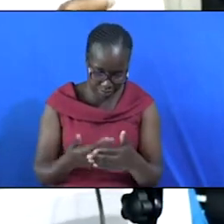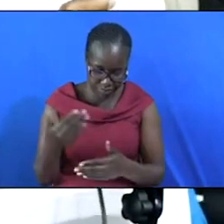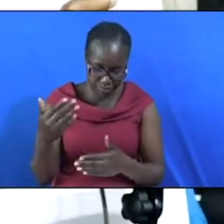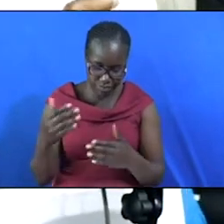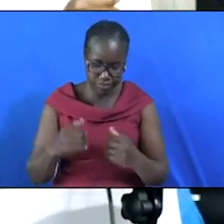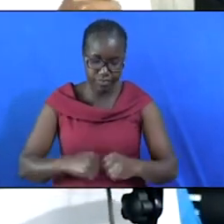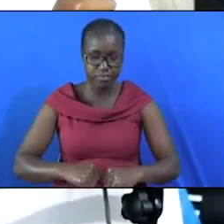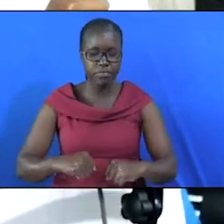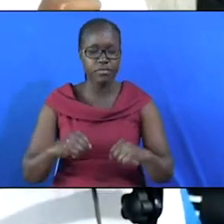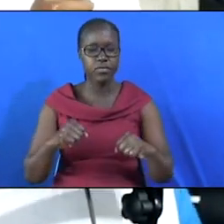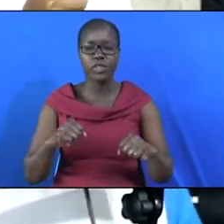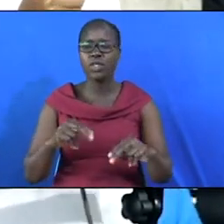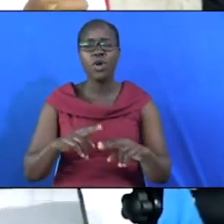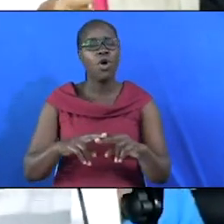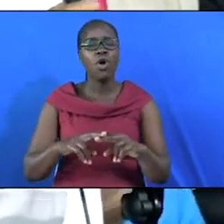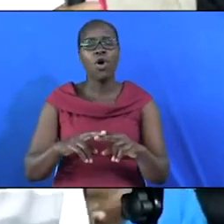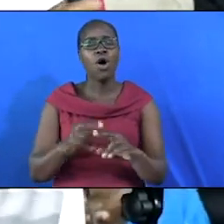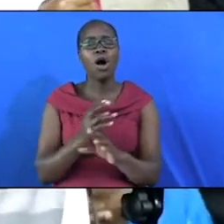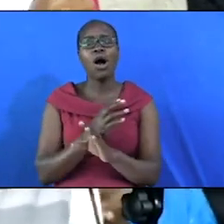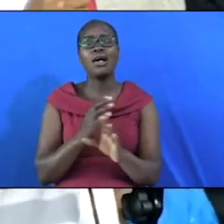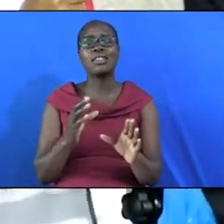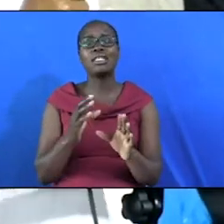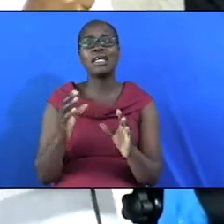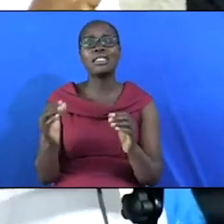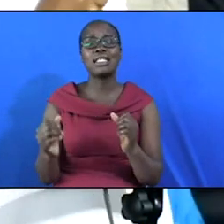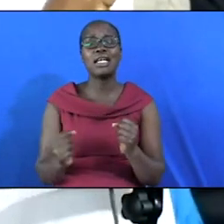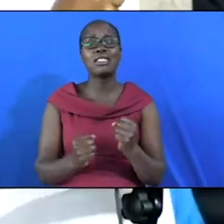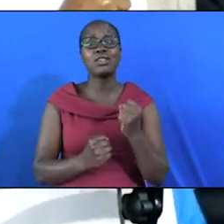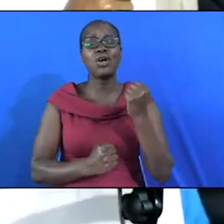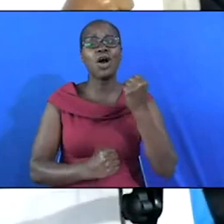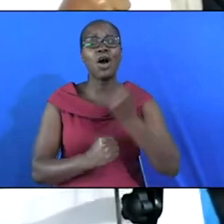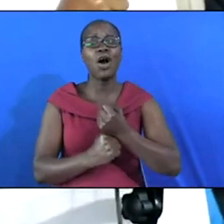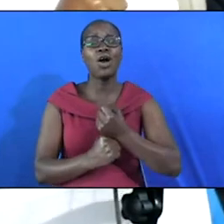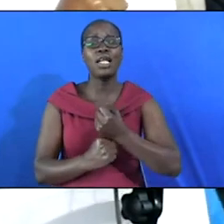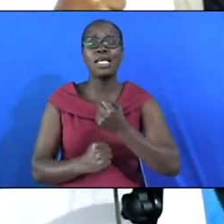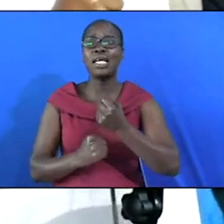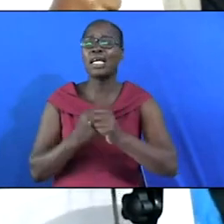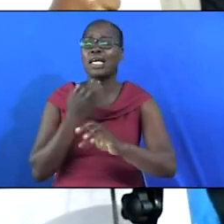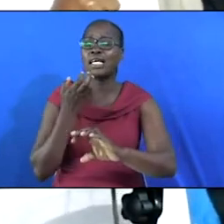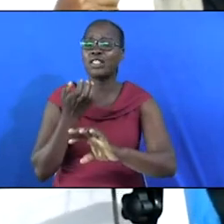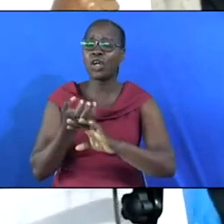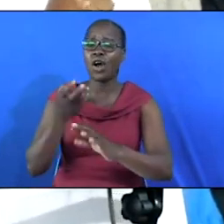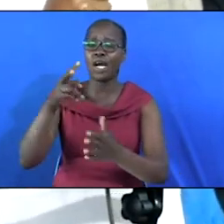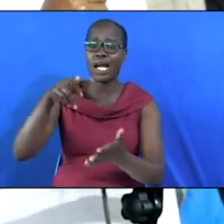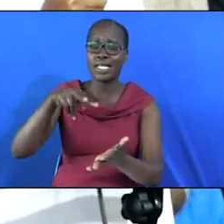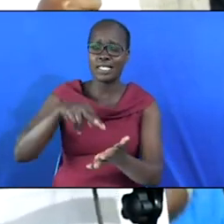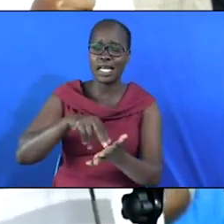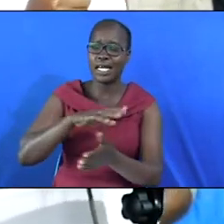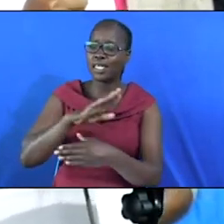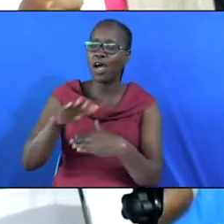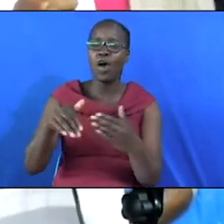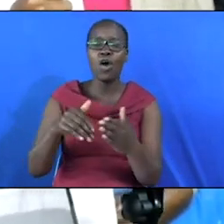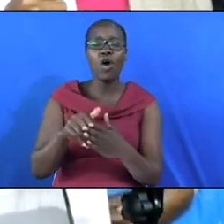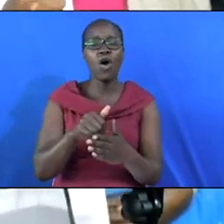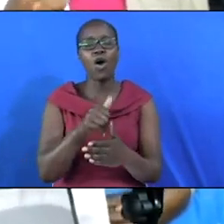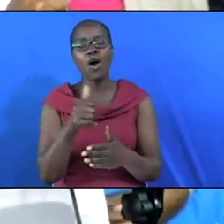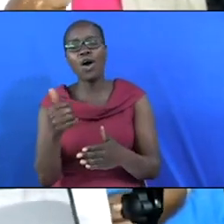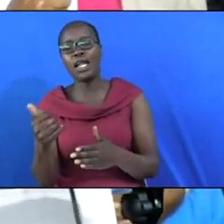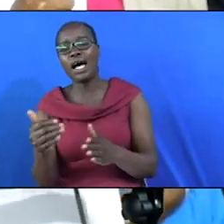stand before the throne. On Christ the solid rock I